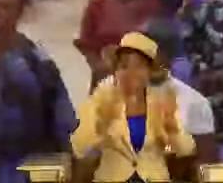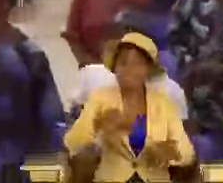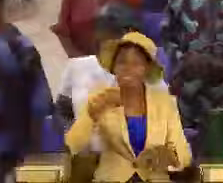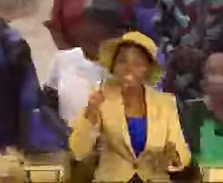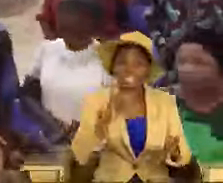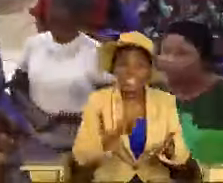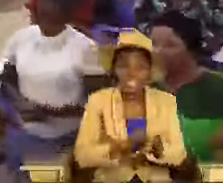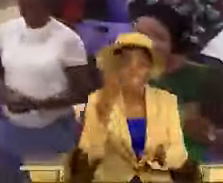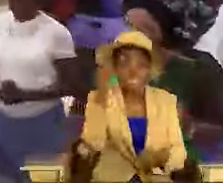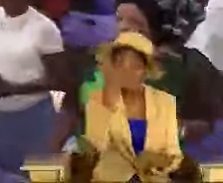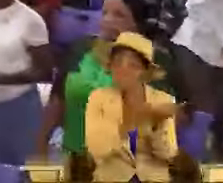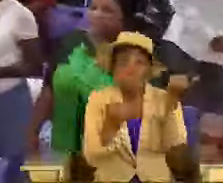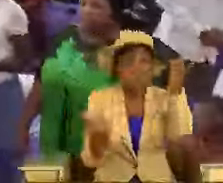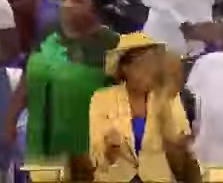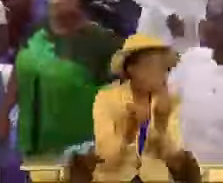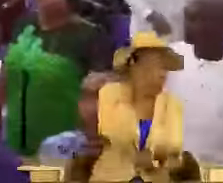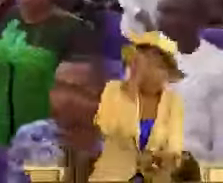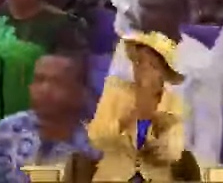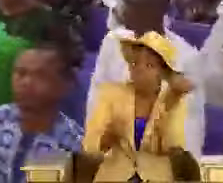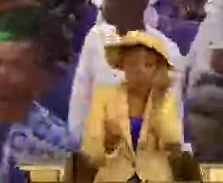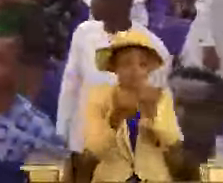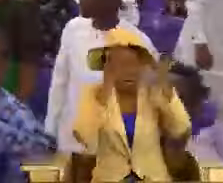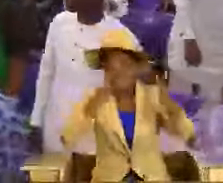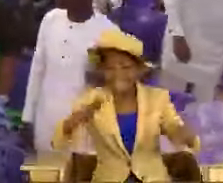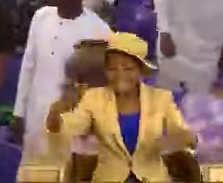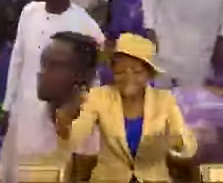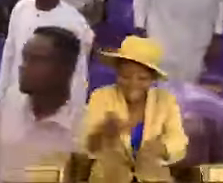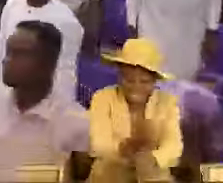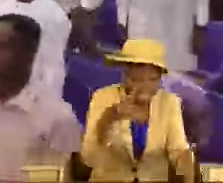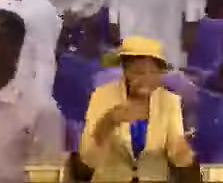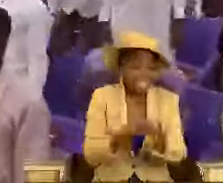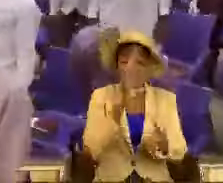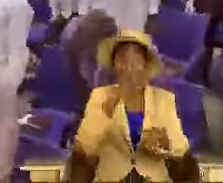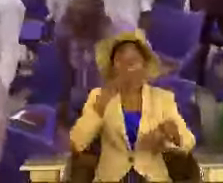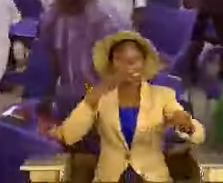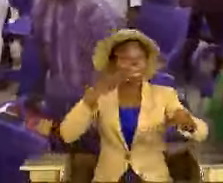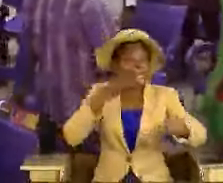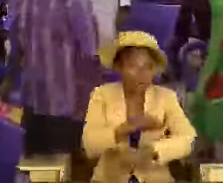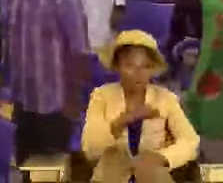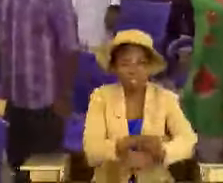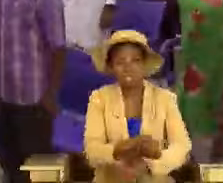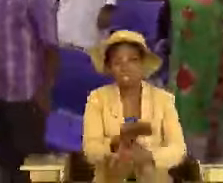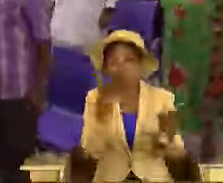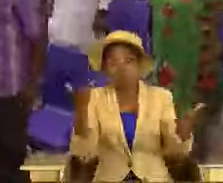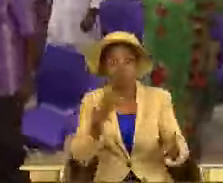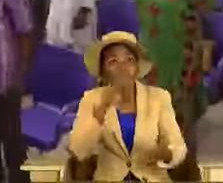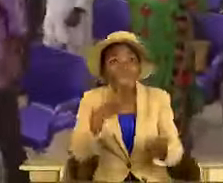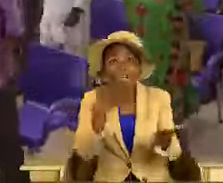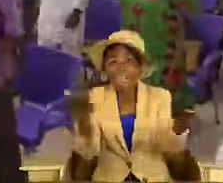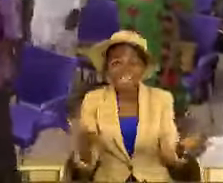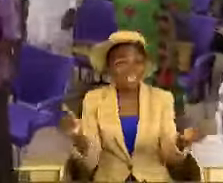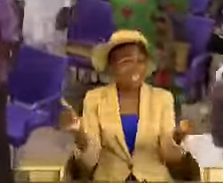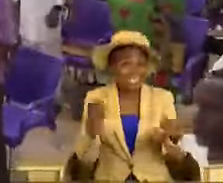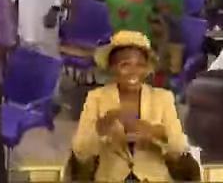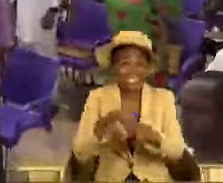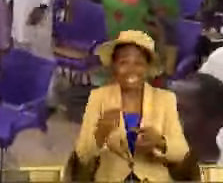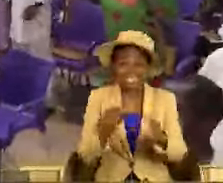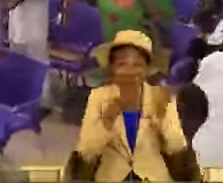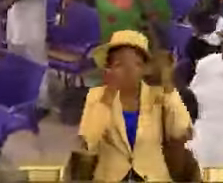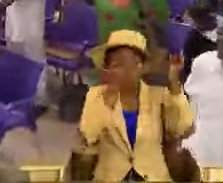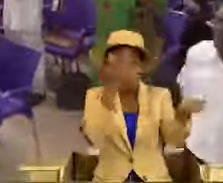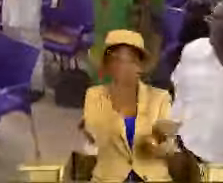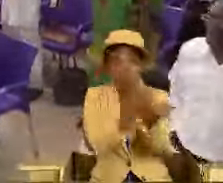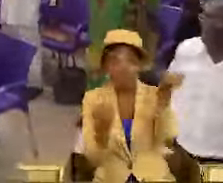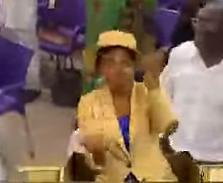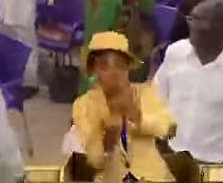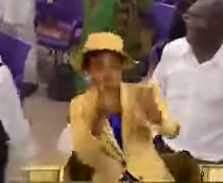by force you are here in the warfront and we're